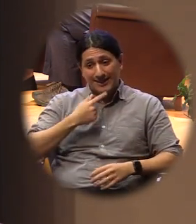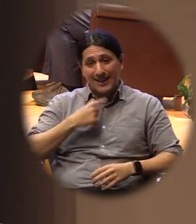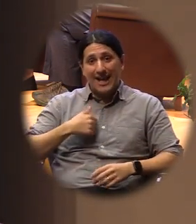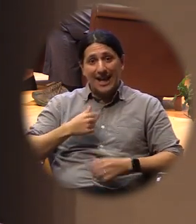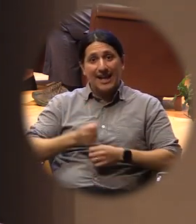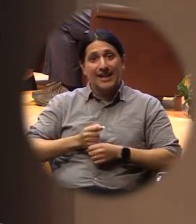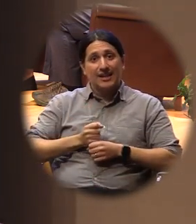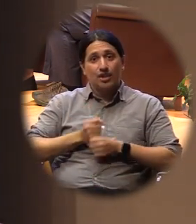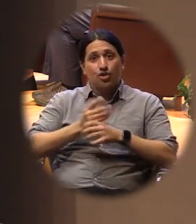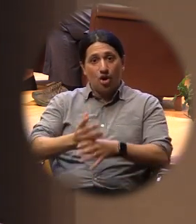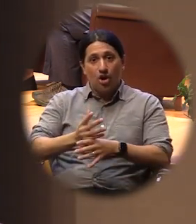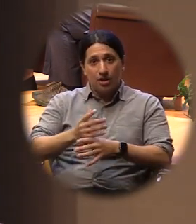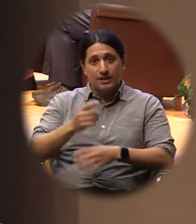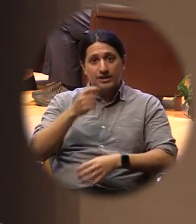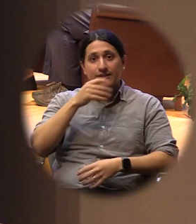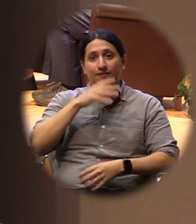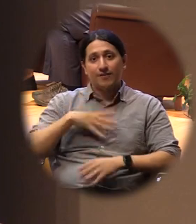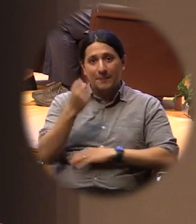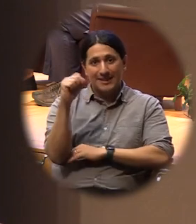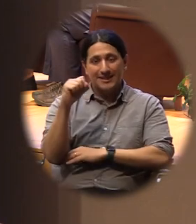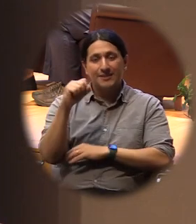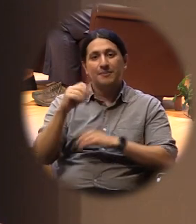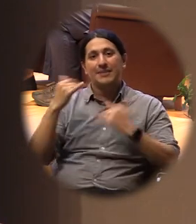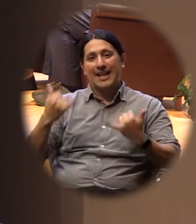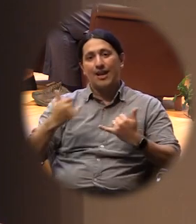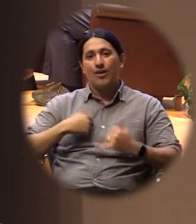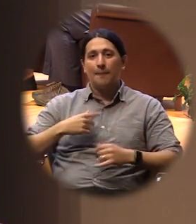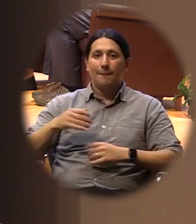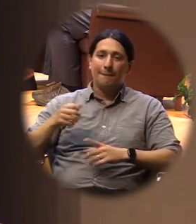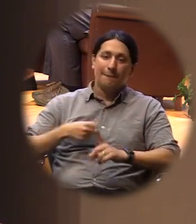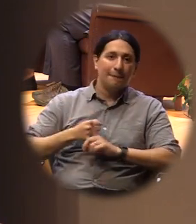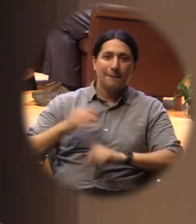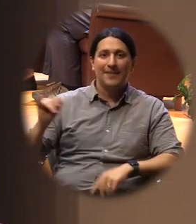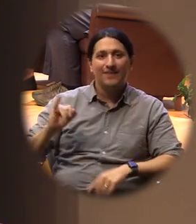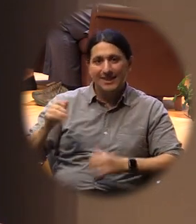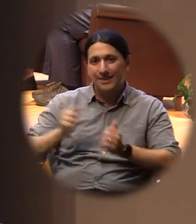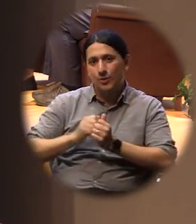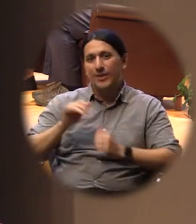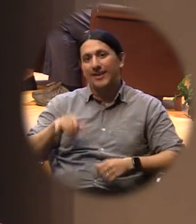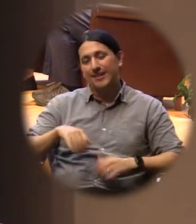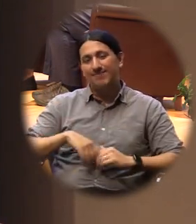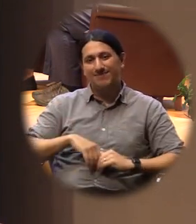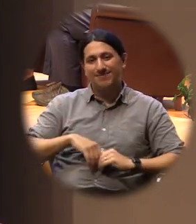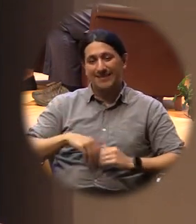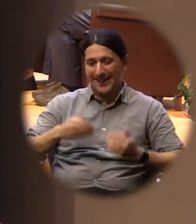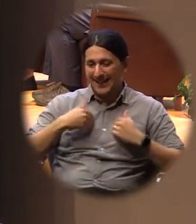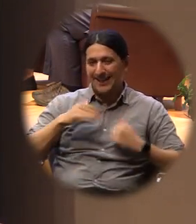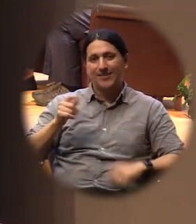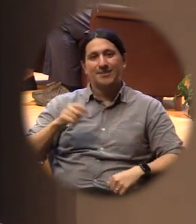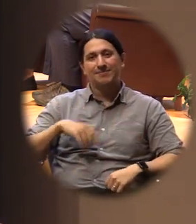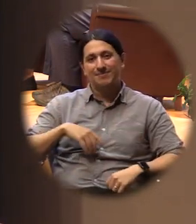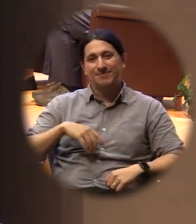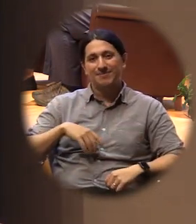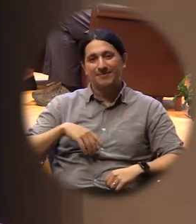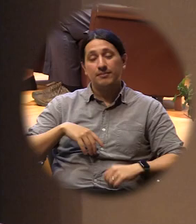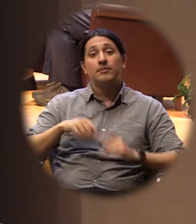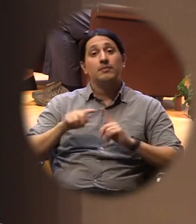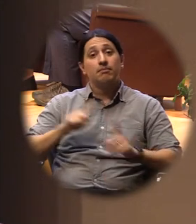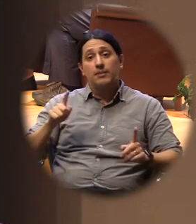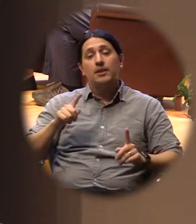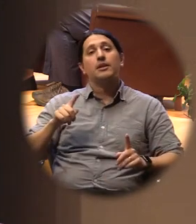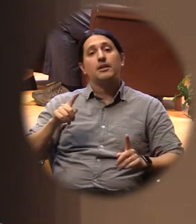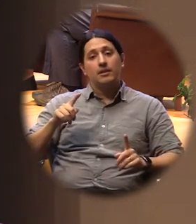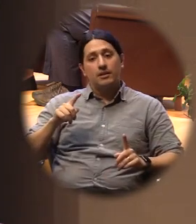infected with it. I have it. But how feminism is for me has been